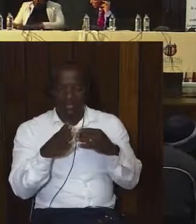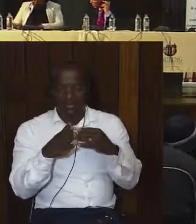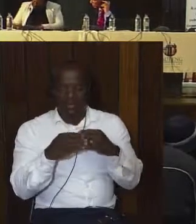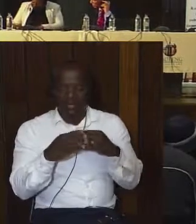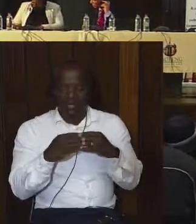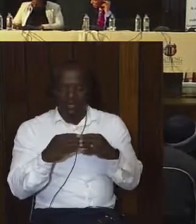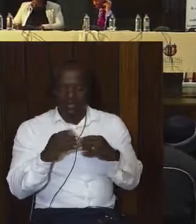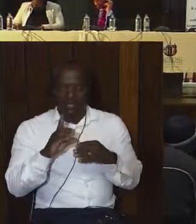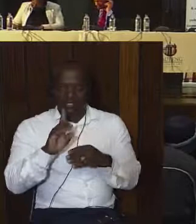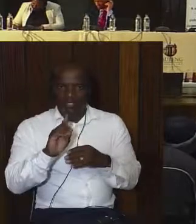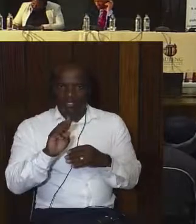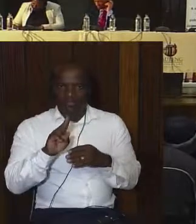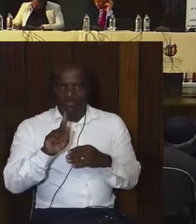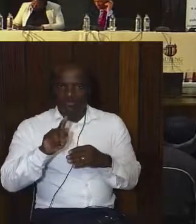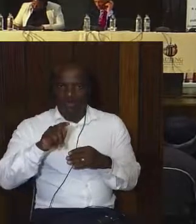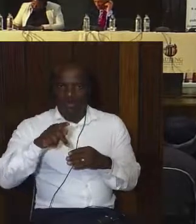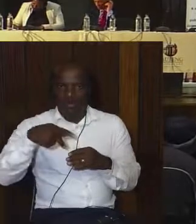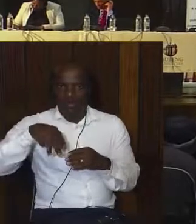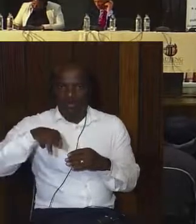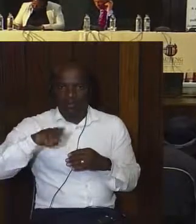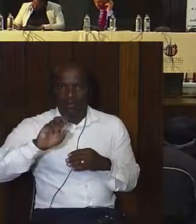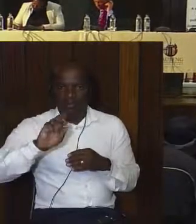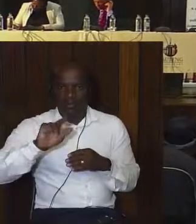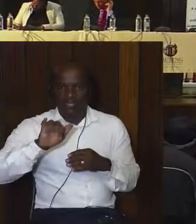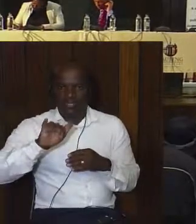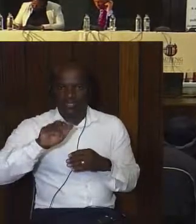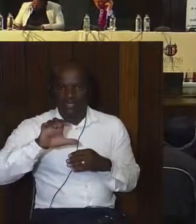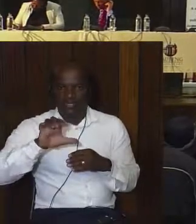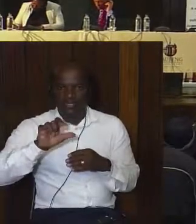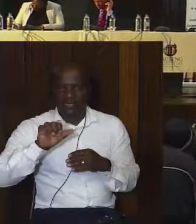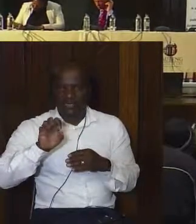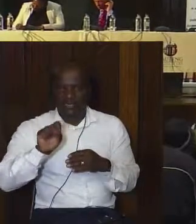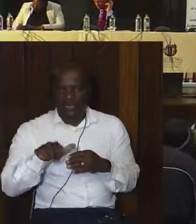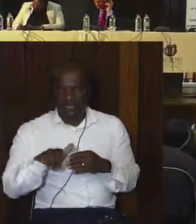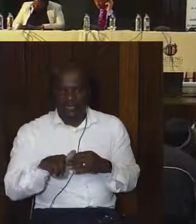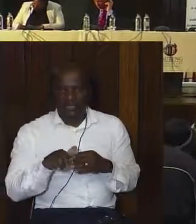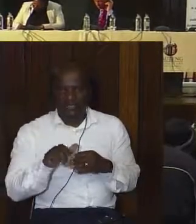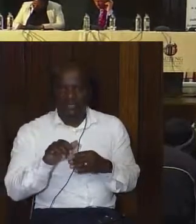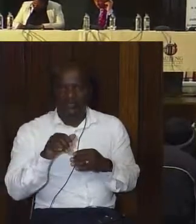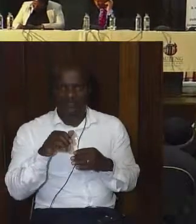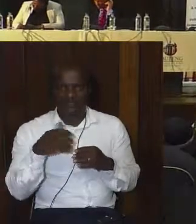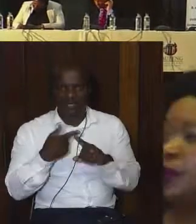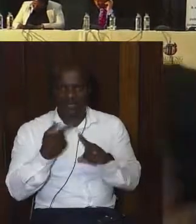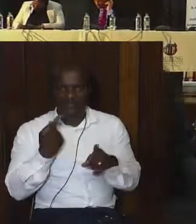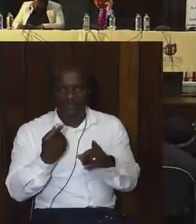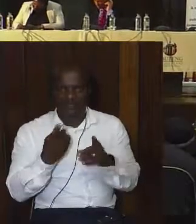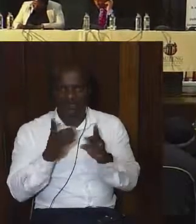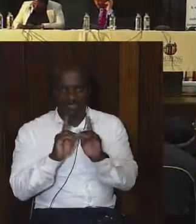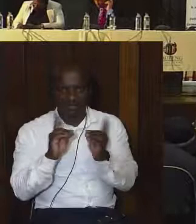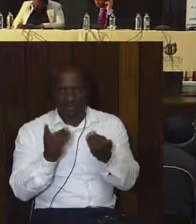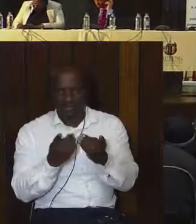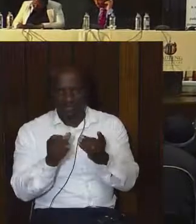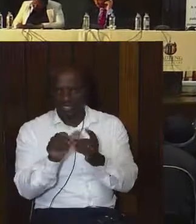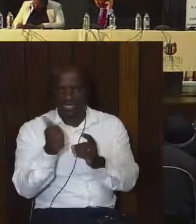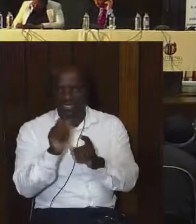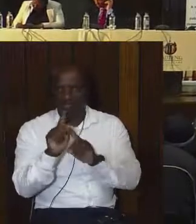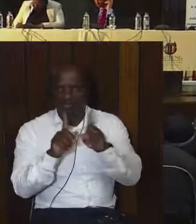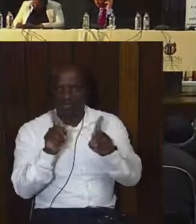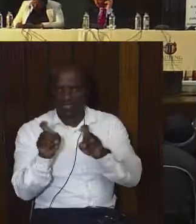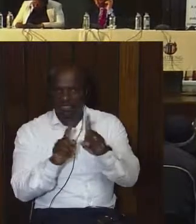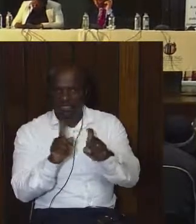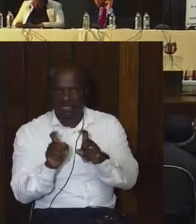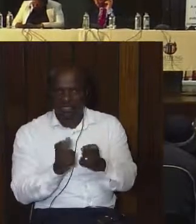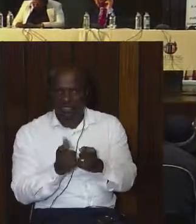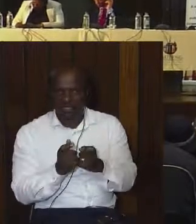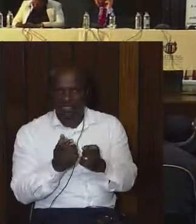any other member that would want to raise anything on the presentation from the department? If not, then it's